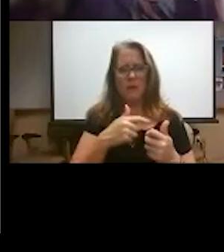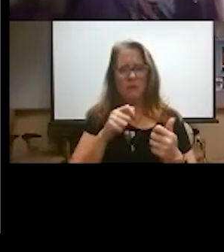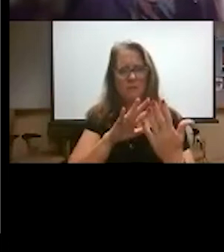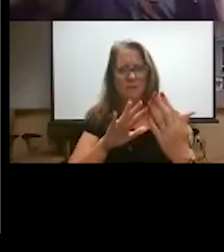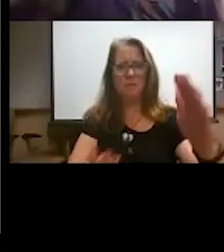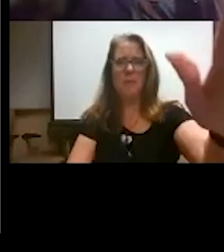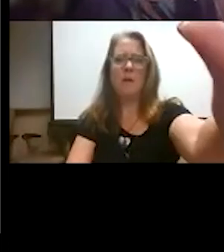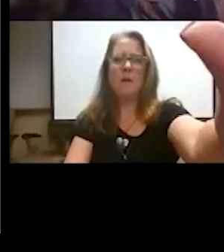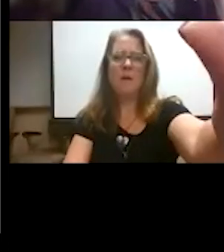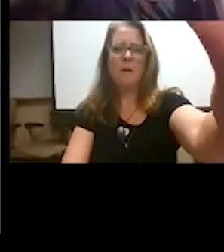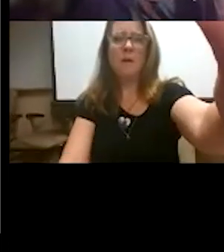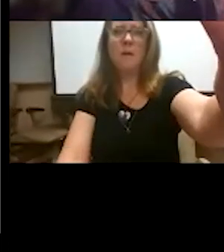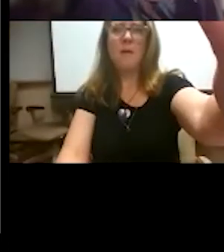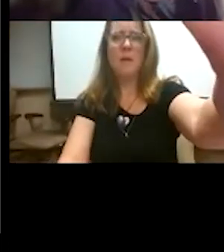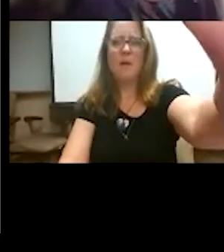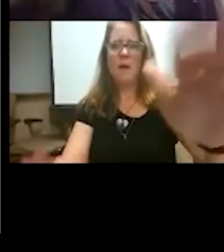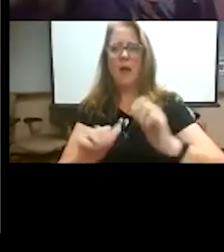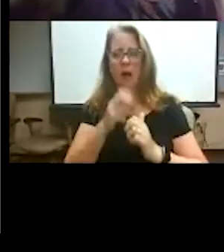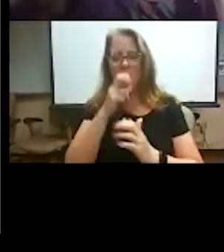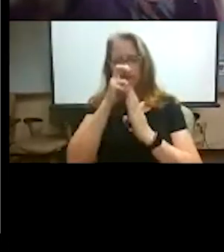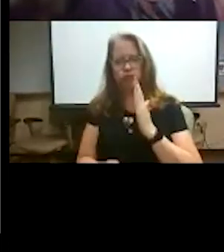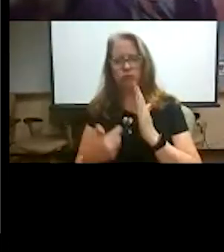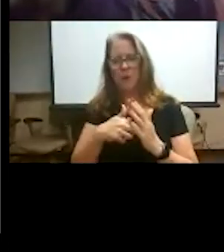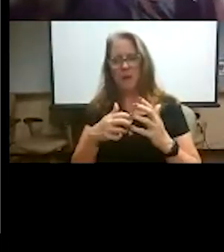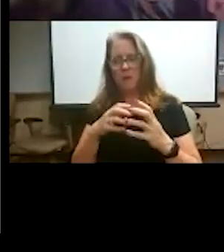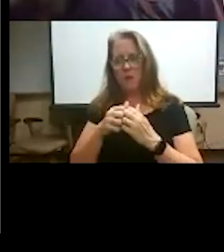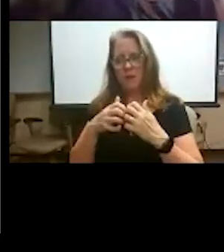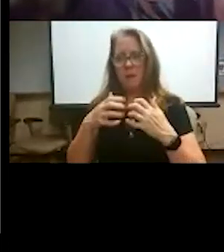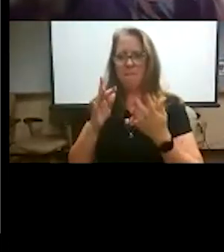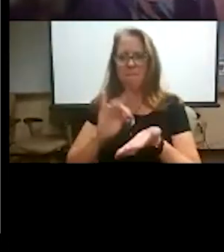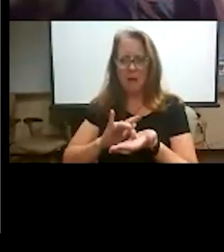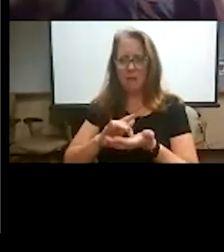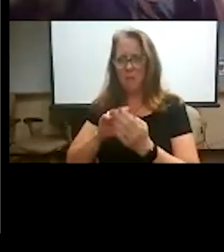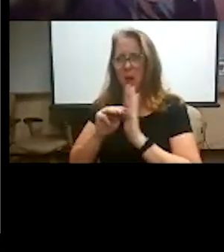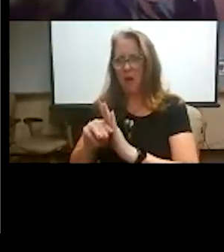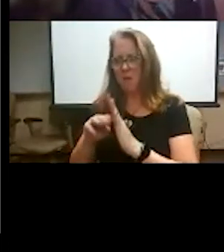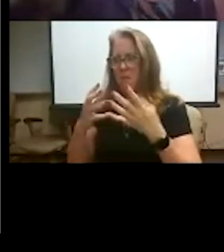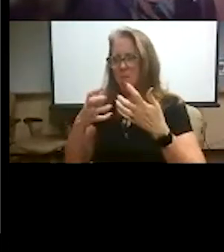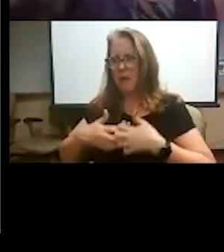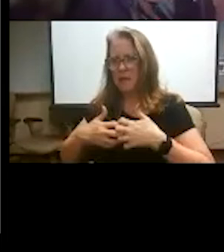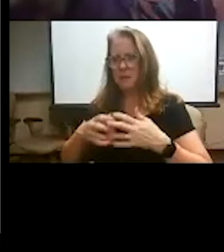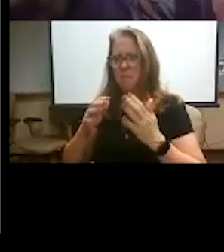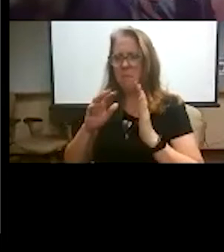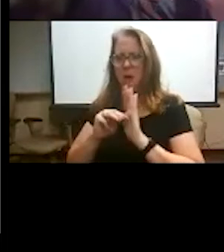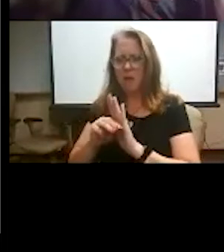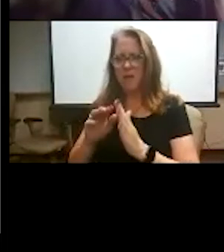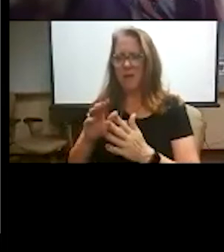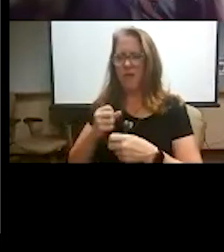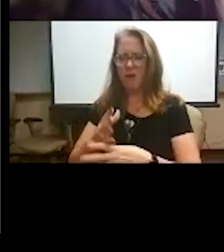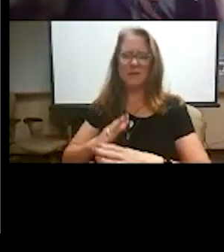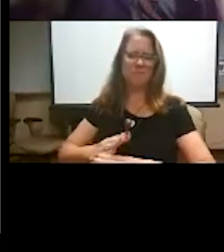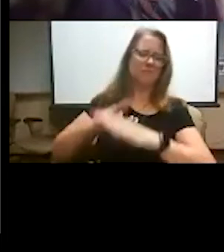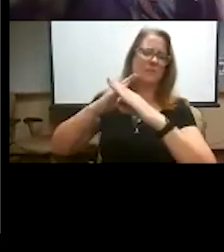How embedded are we in a medical mechanistic model that gets in the way of understanding each other? What's